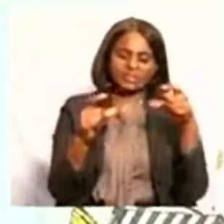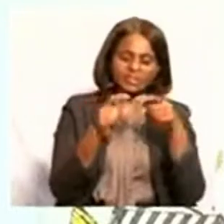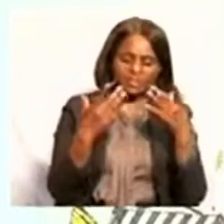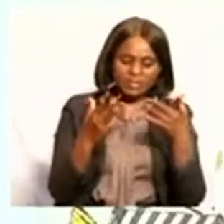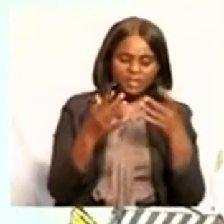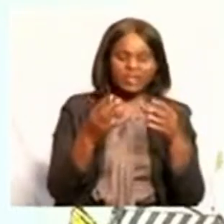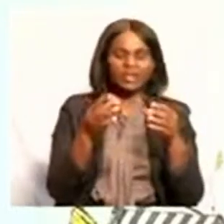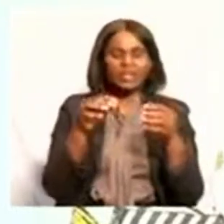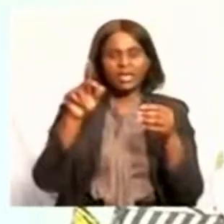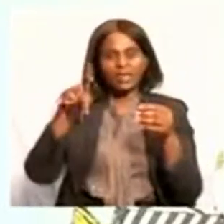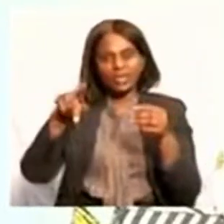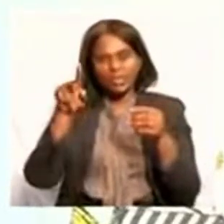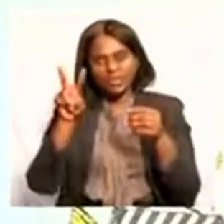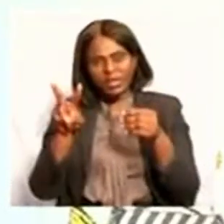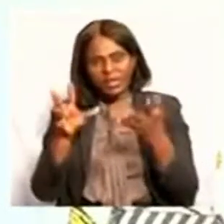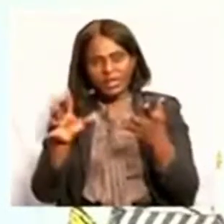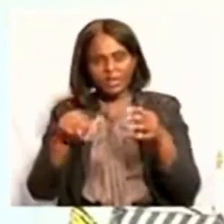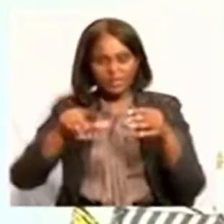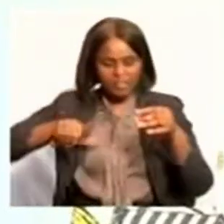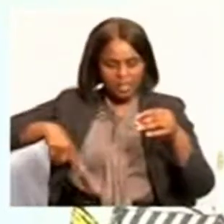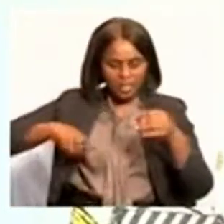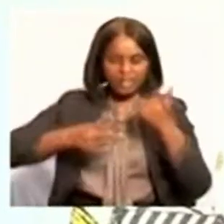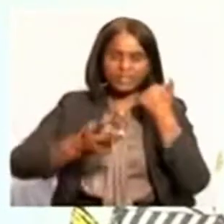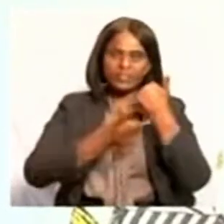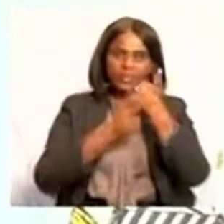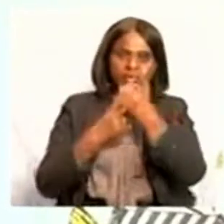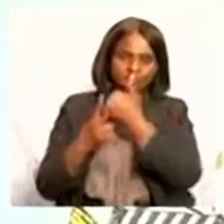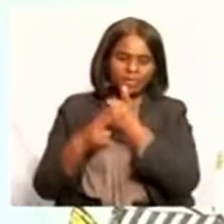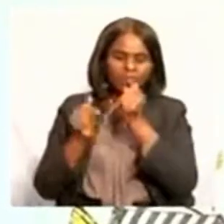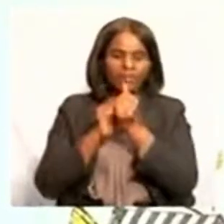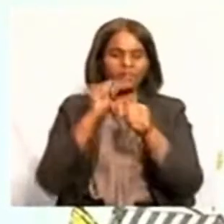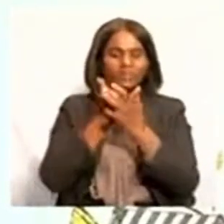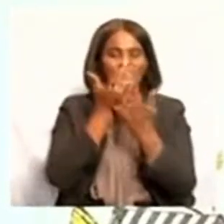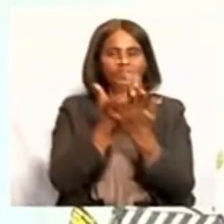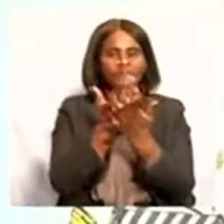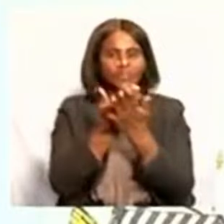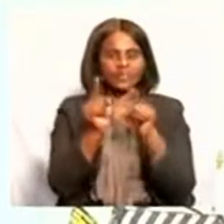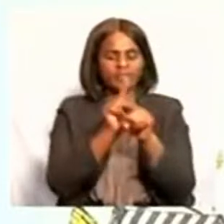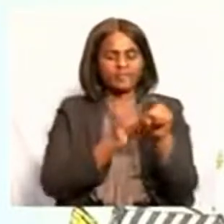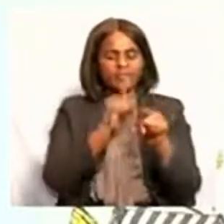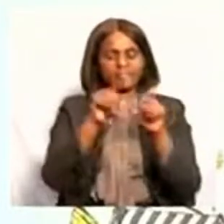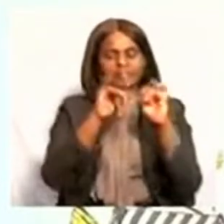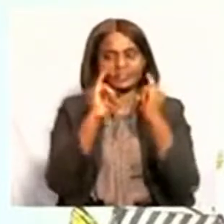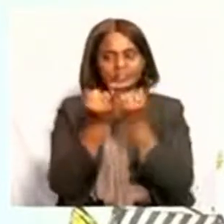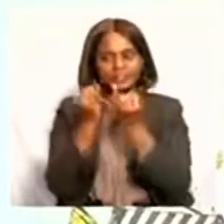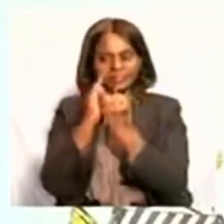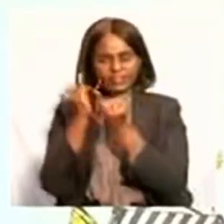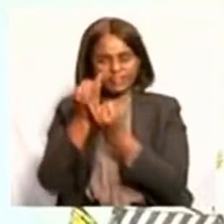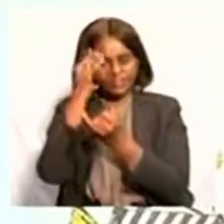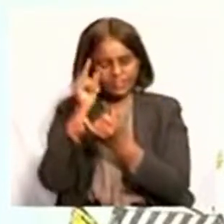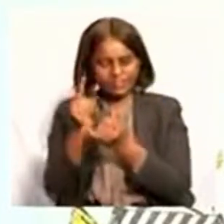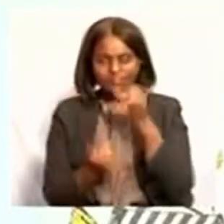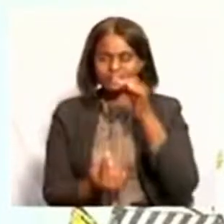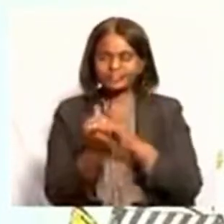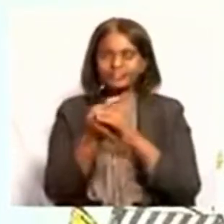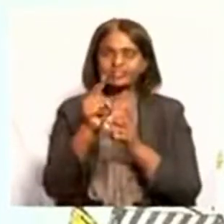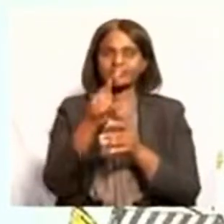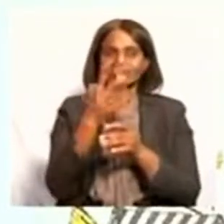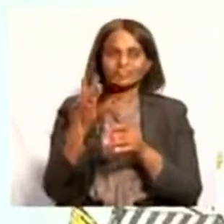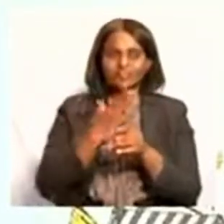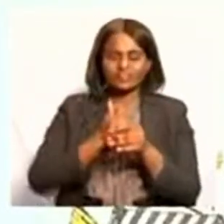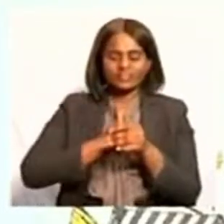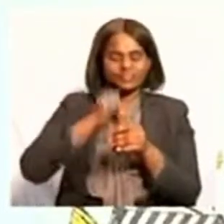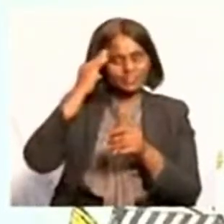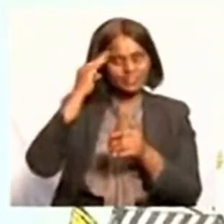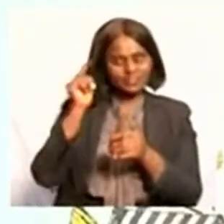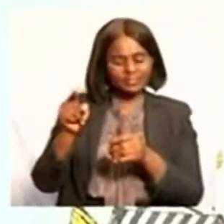late banking, and with all these recommendations and that you engage these institutions, why do these things still recur? I know Mr. Mpofu did